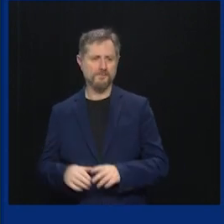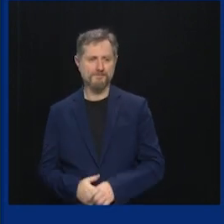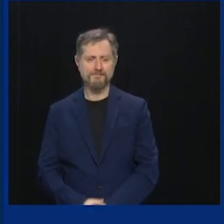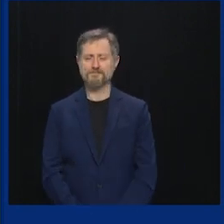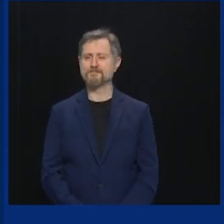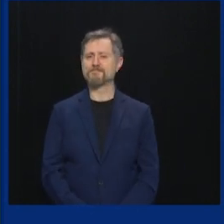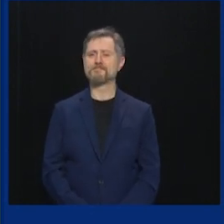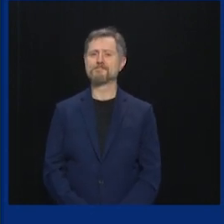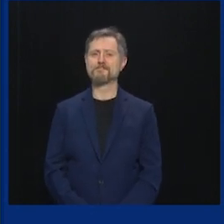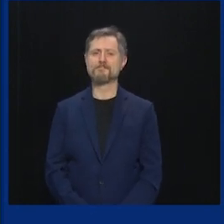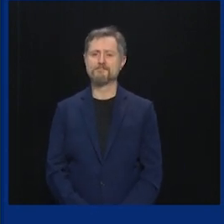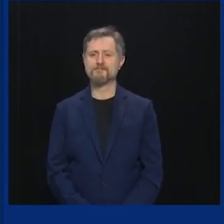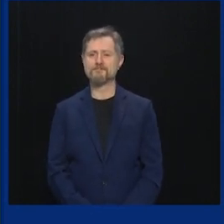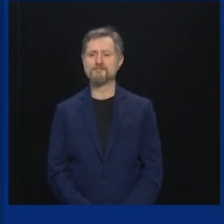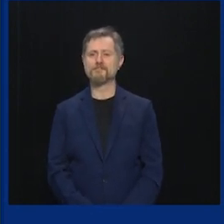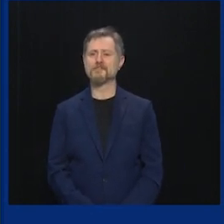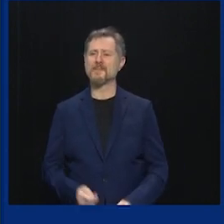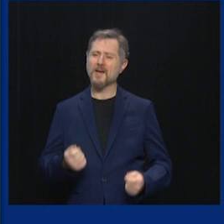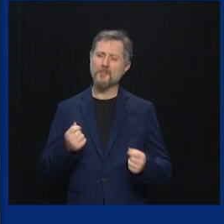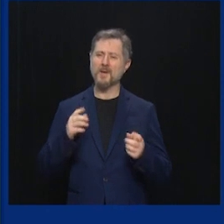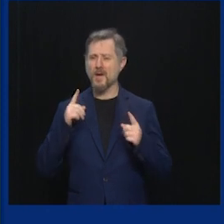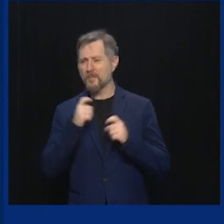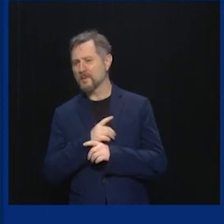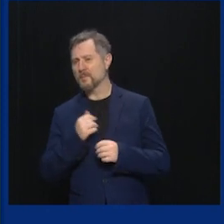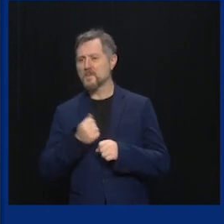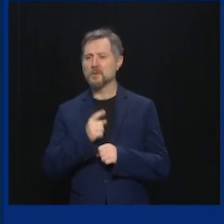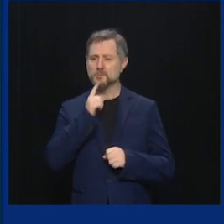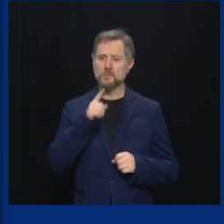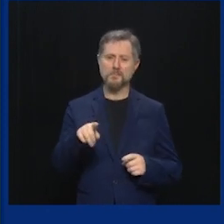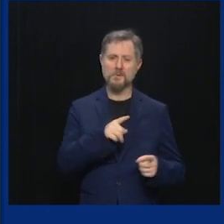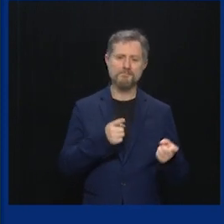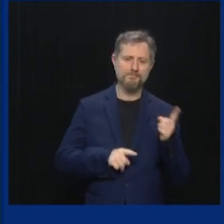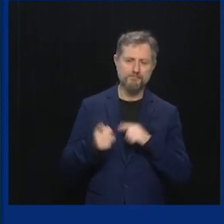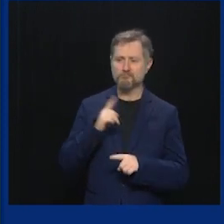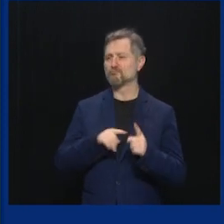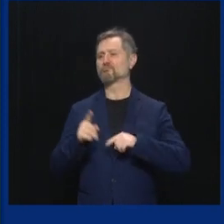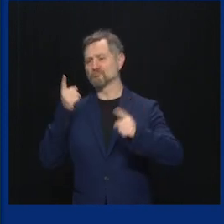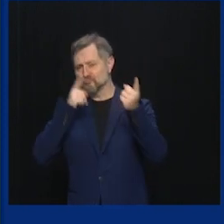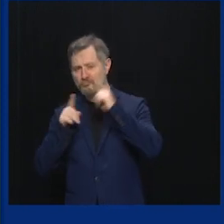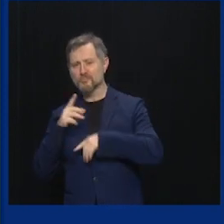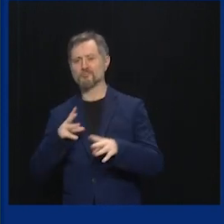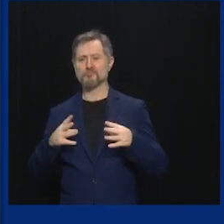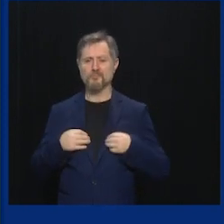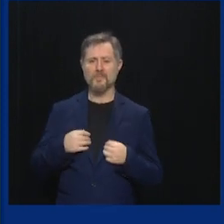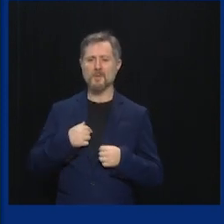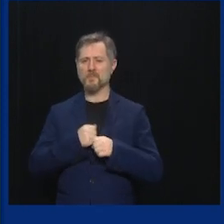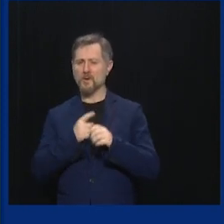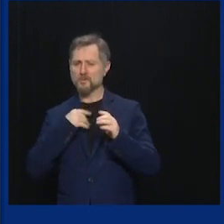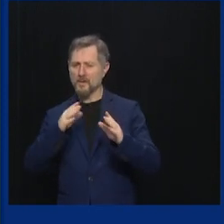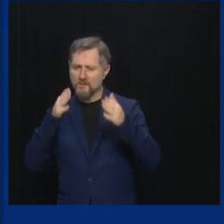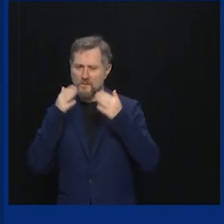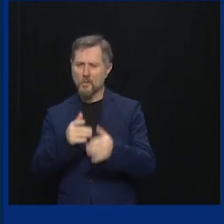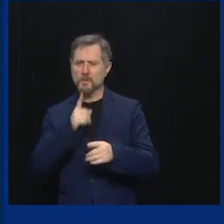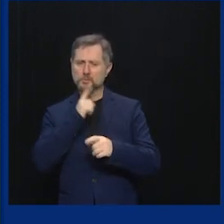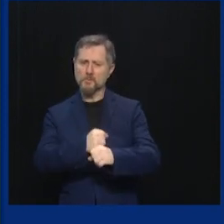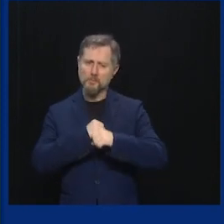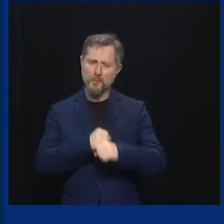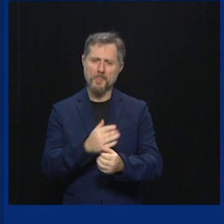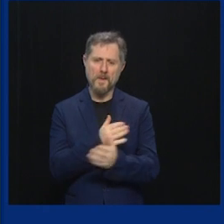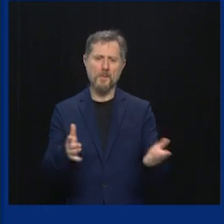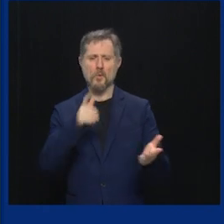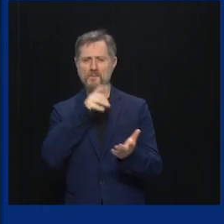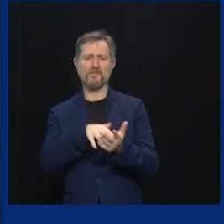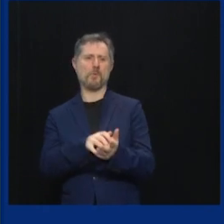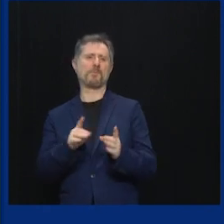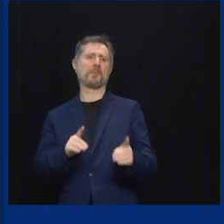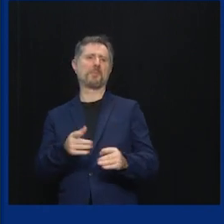it's complicated getting consent from people as well, but we're very focused on protecting that vulnerable population. So we